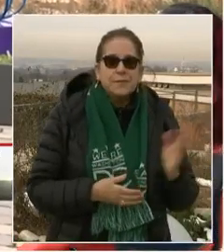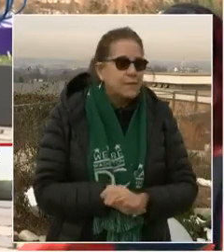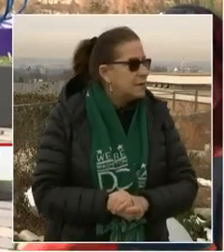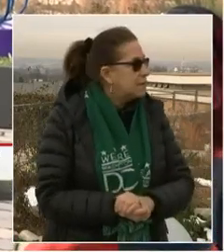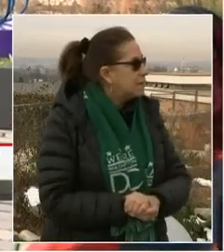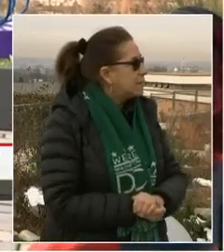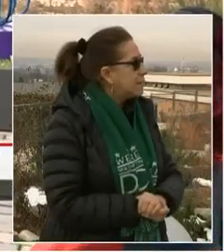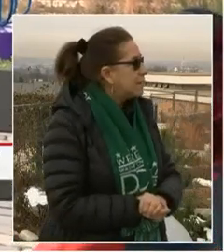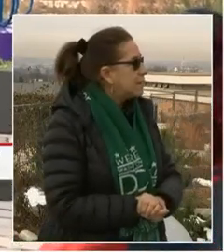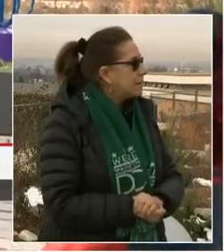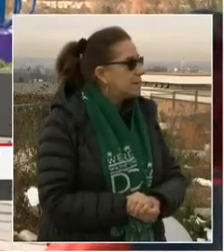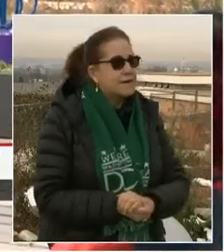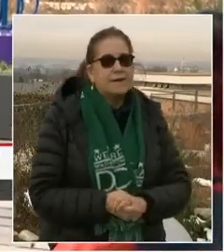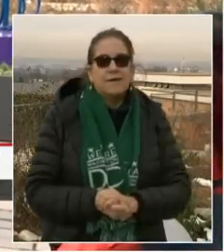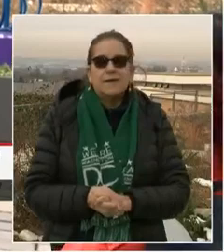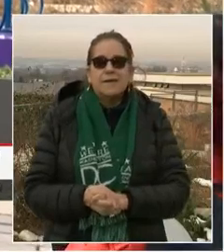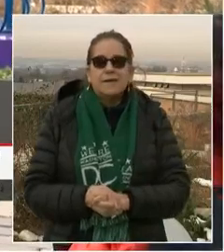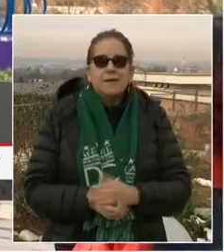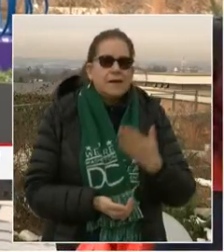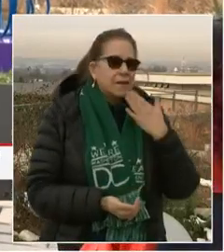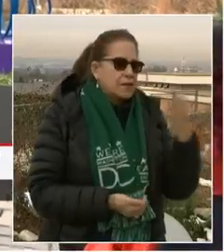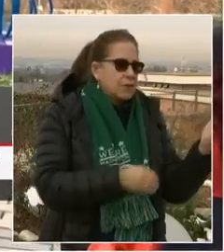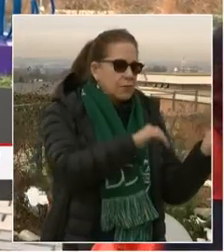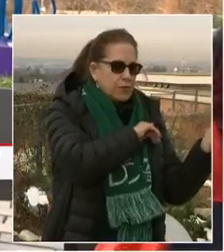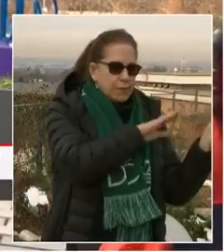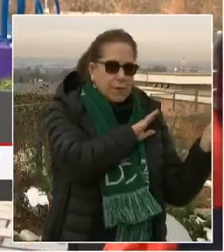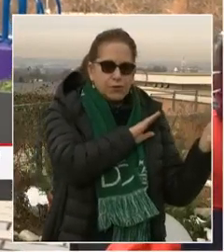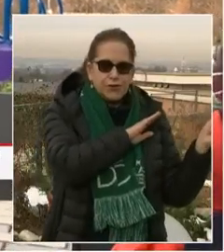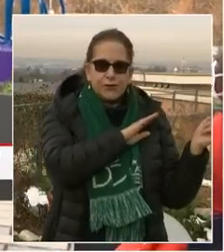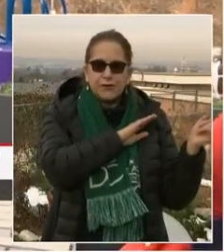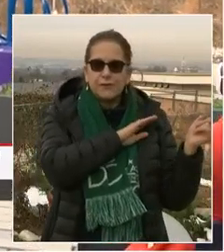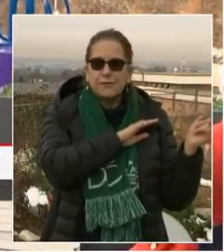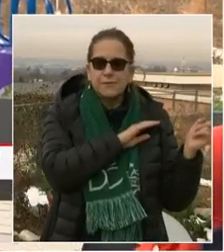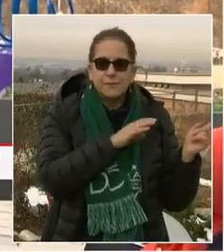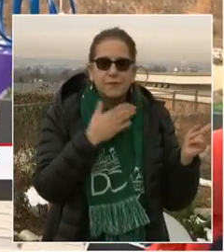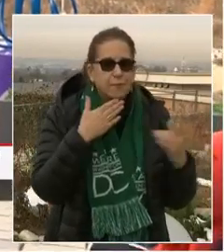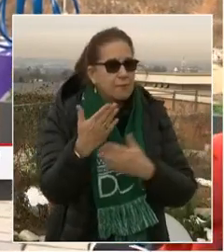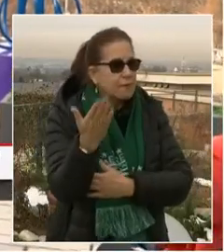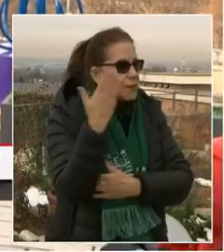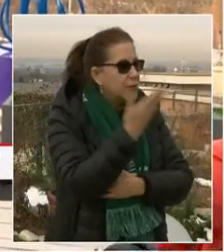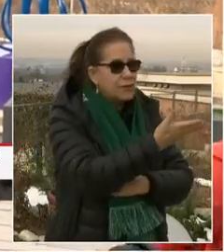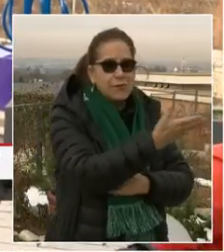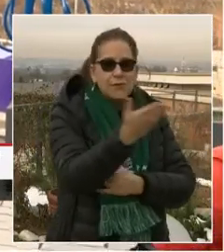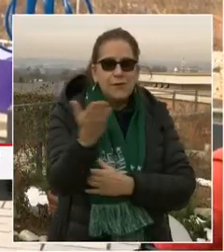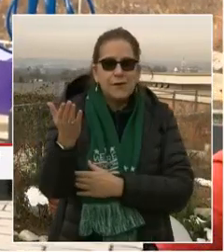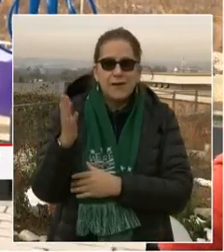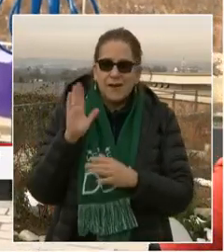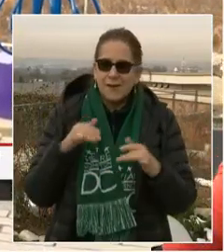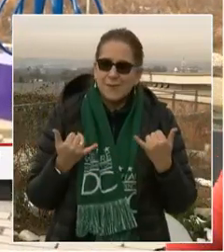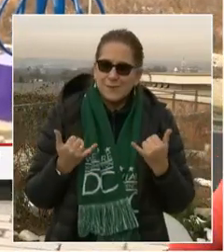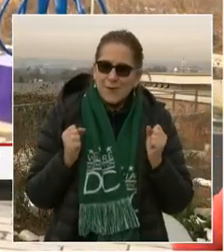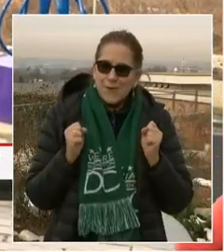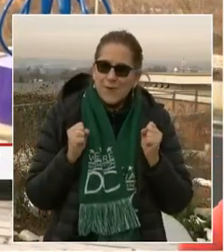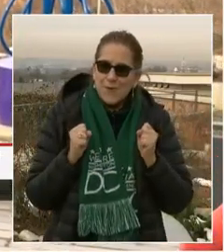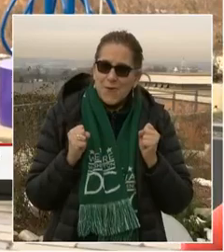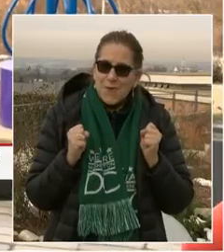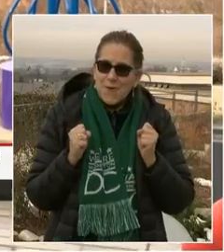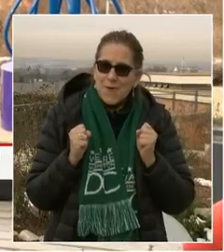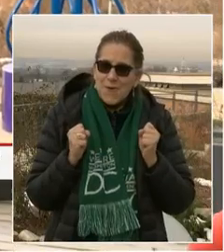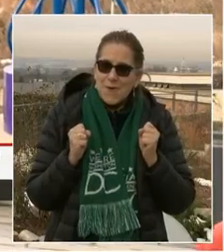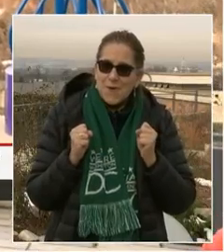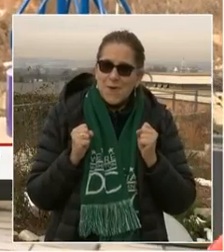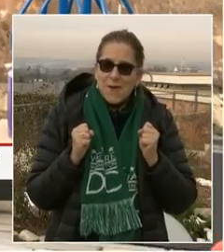Thank you, Mayor Bowser, and good morning. Oh, man, I know it's cold, but good morning. Let's try that